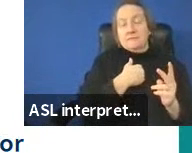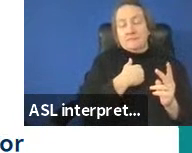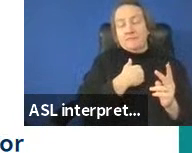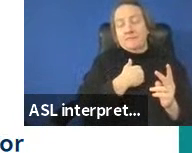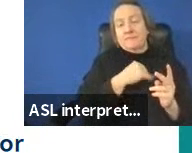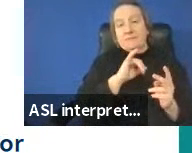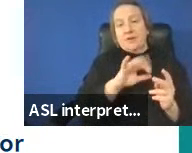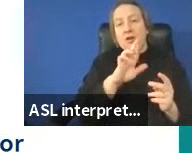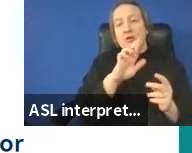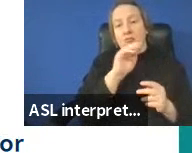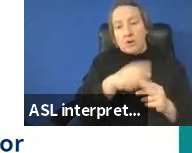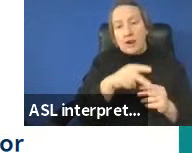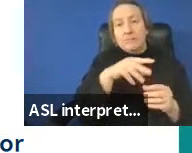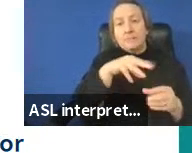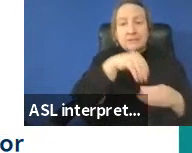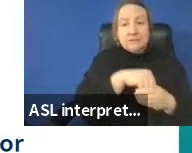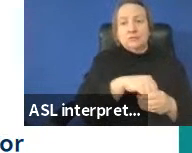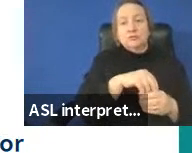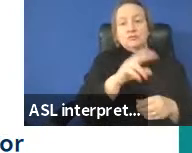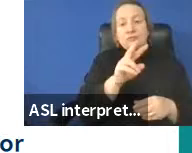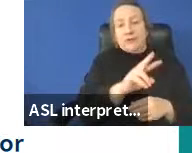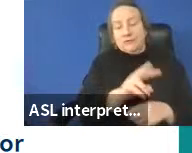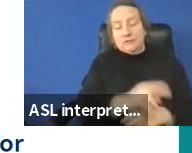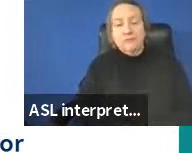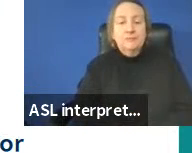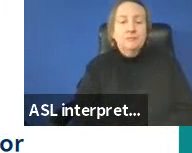those ramps.